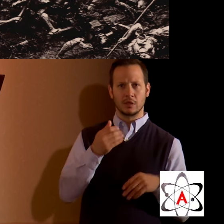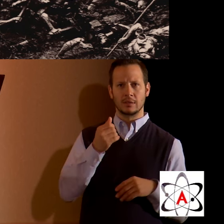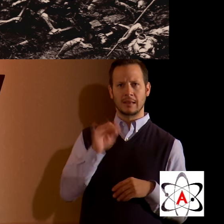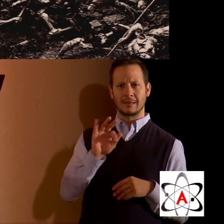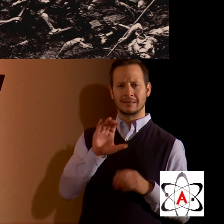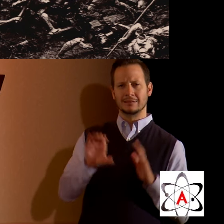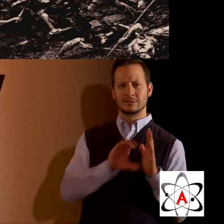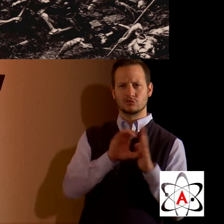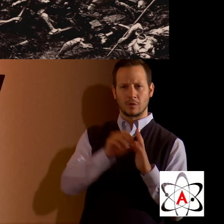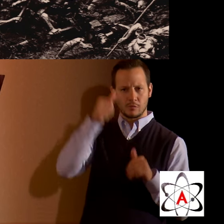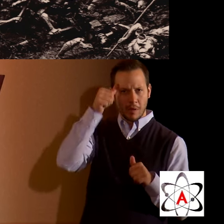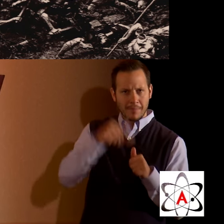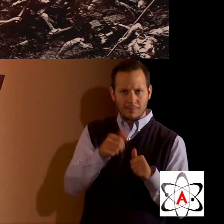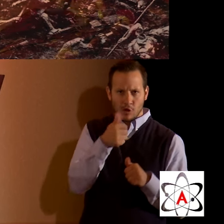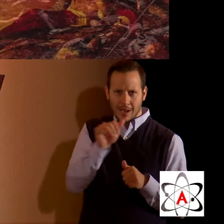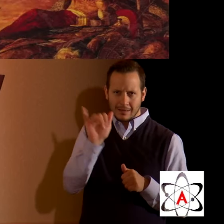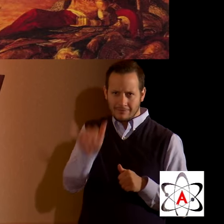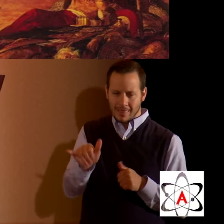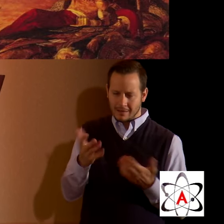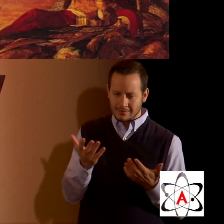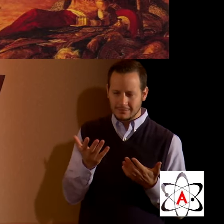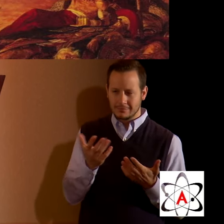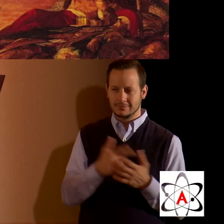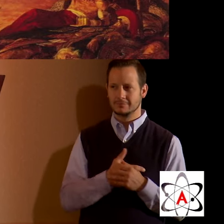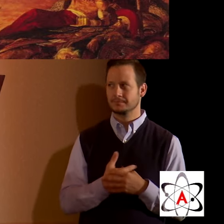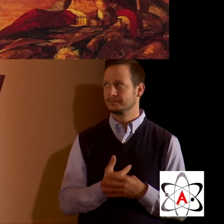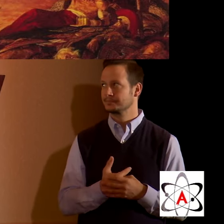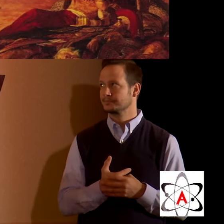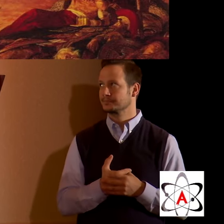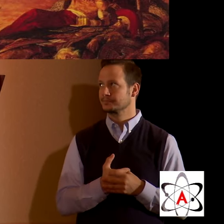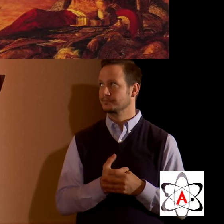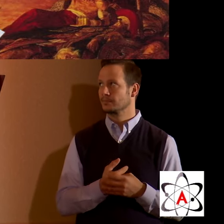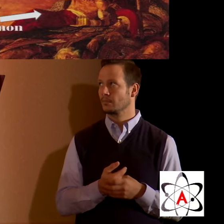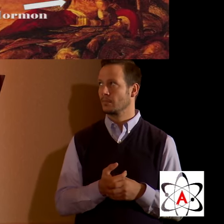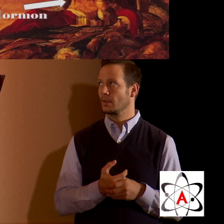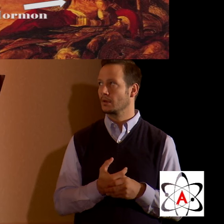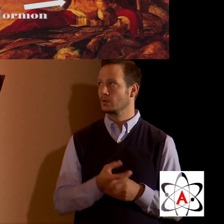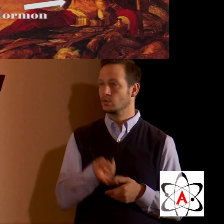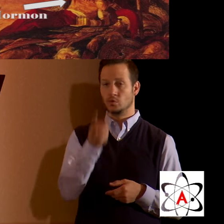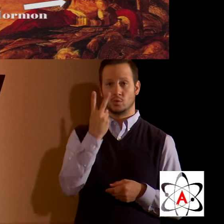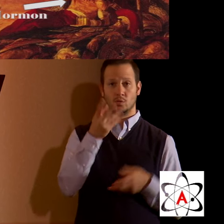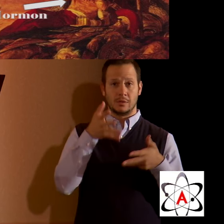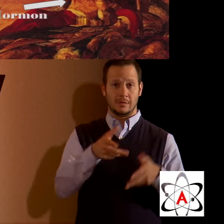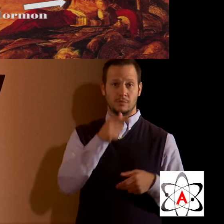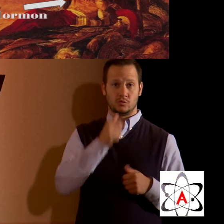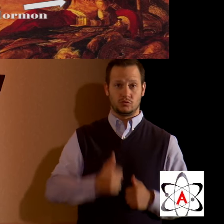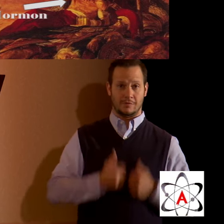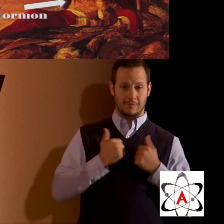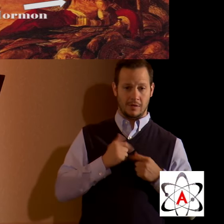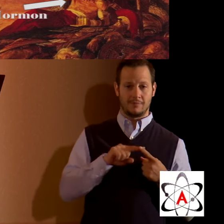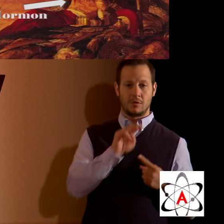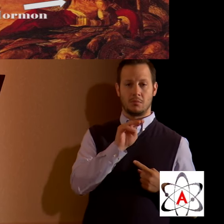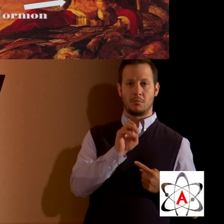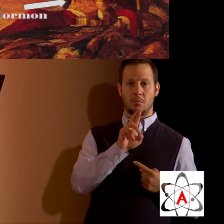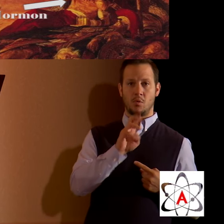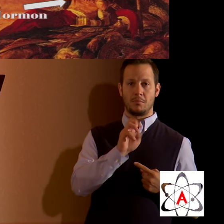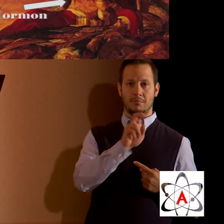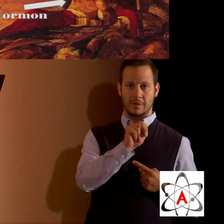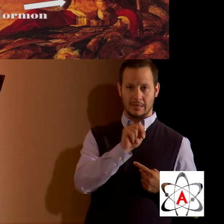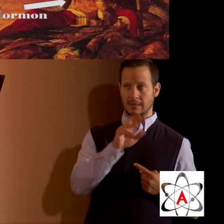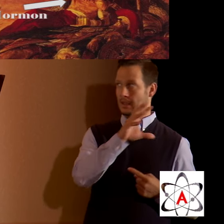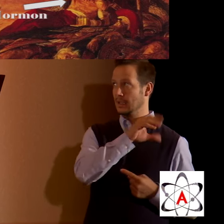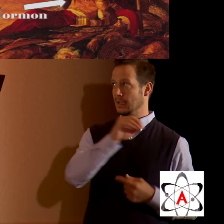century remembered any of this. Two notable survivors were Mormon, the Nephite commander,